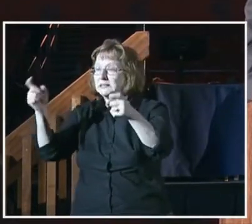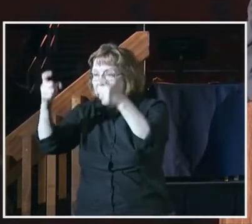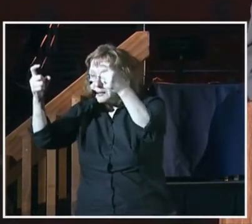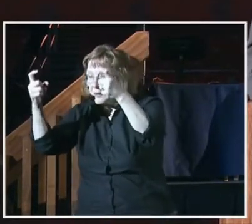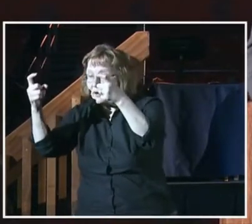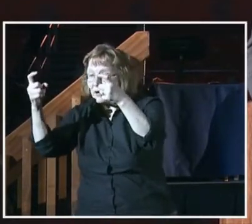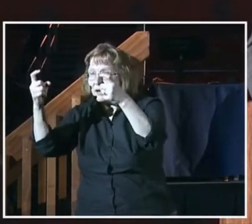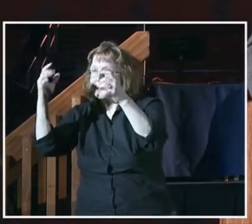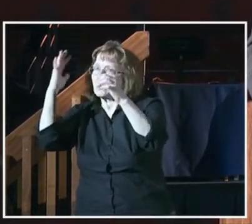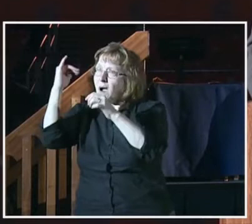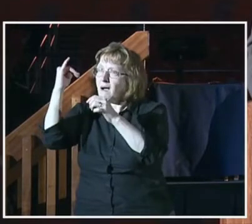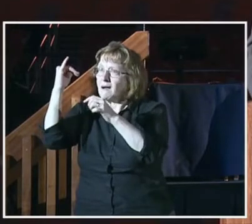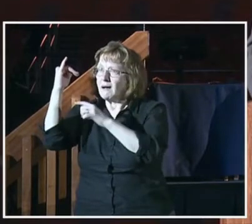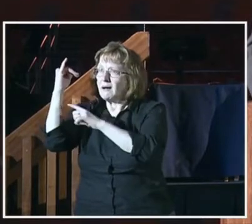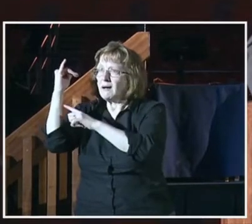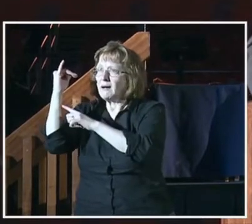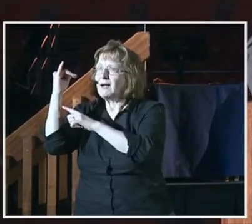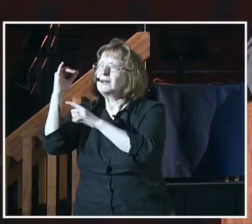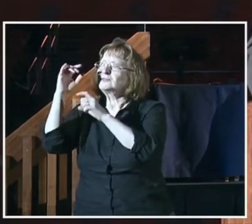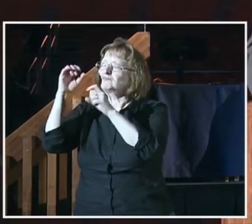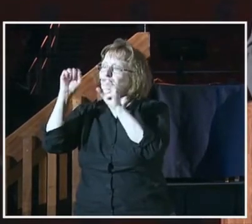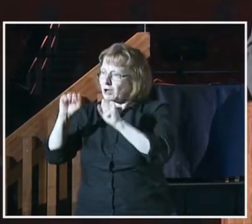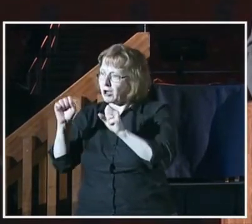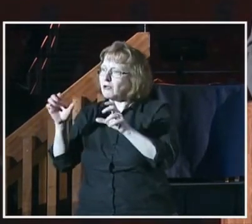celebrate in order to act.